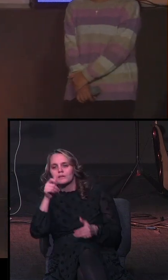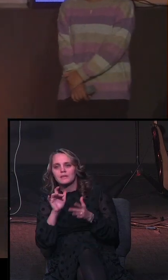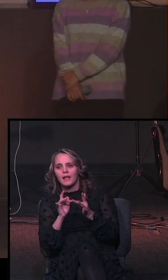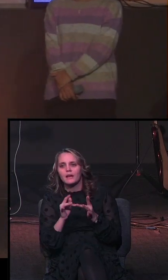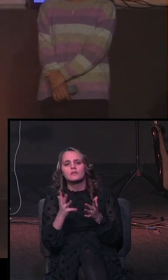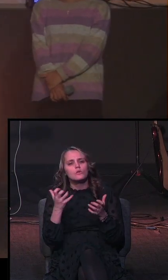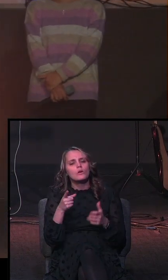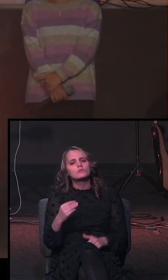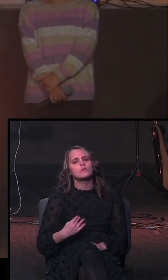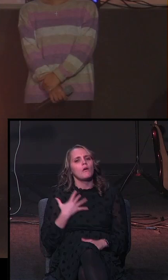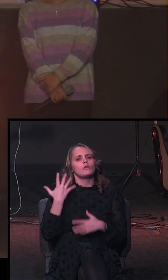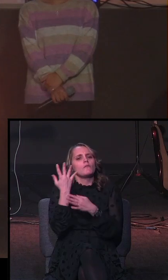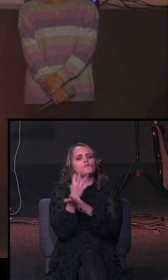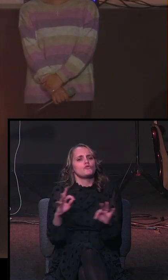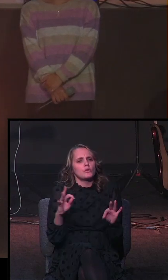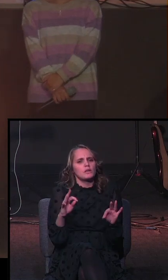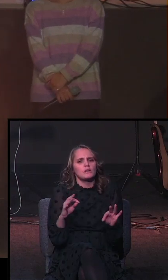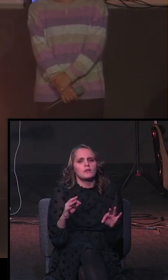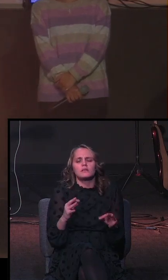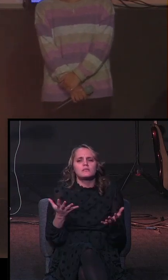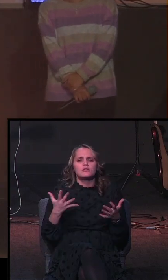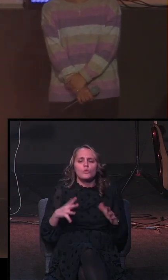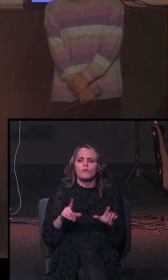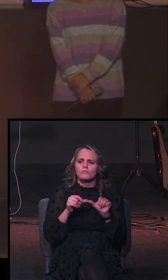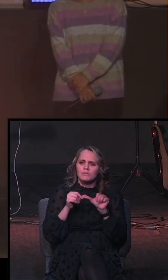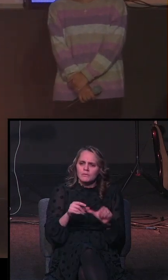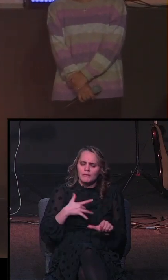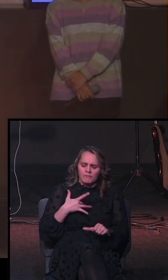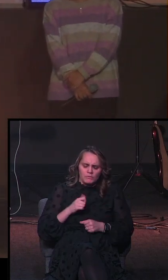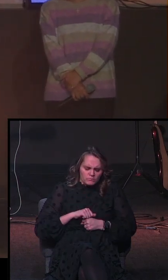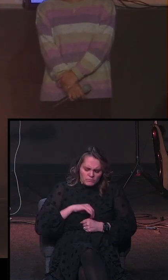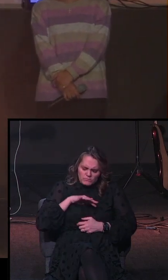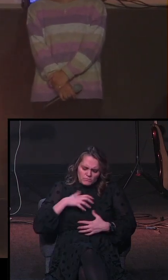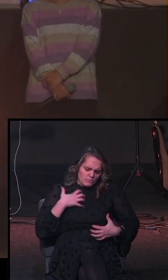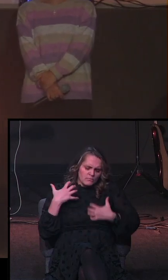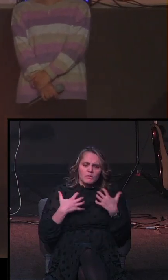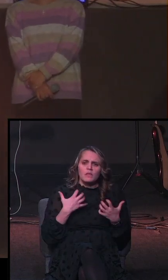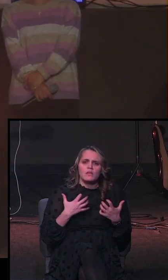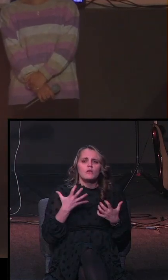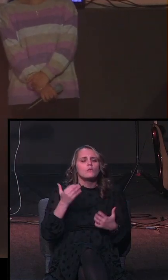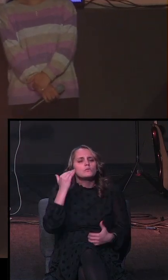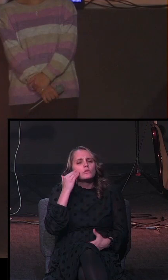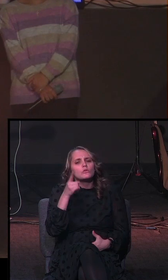from all that outrage, all that anger, all that need to compare. He wants you to know that you are worth dying for,